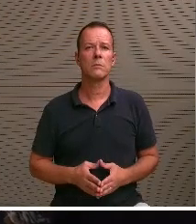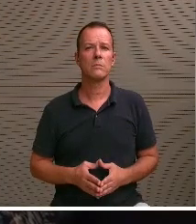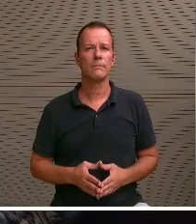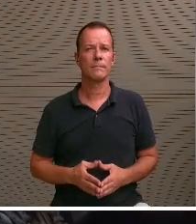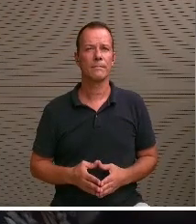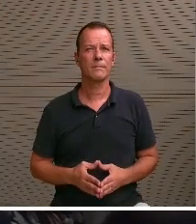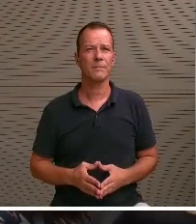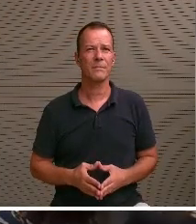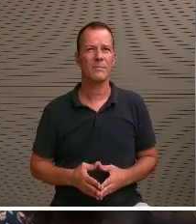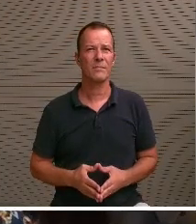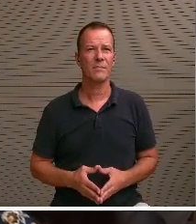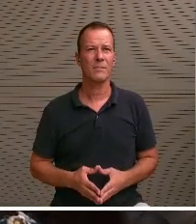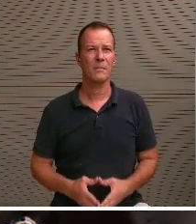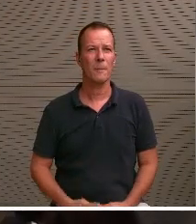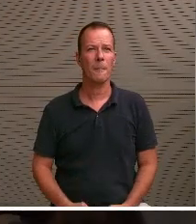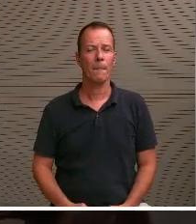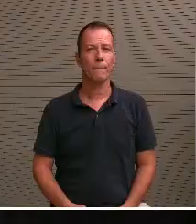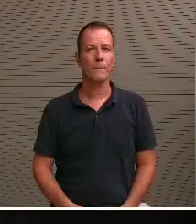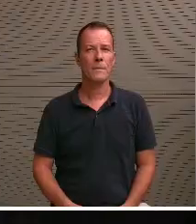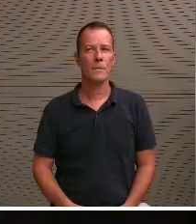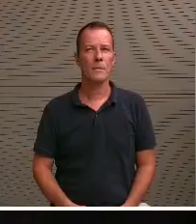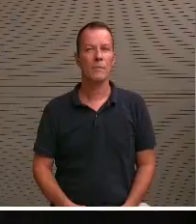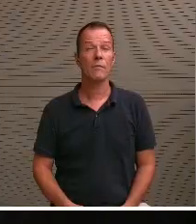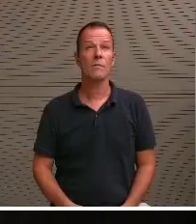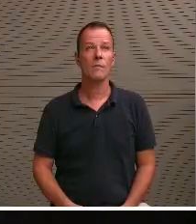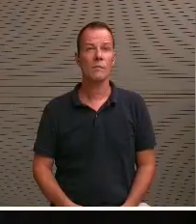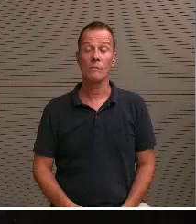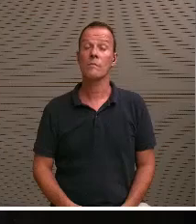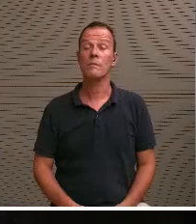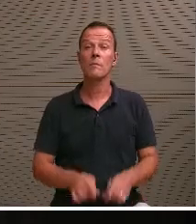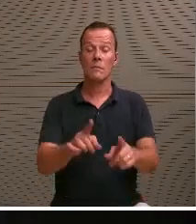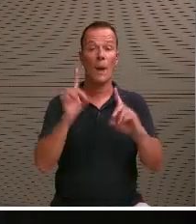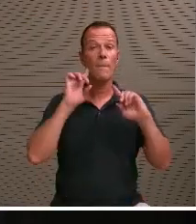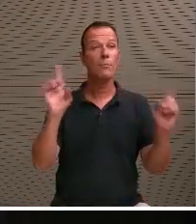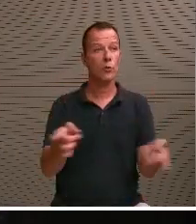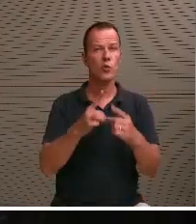Yeah, the music and the diversity in music,